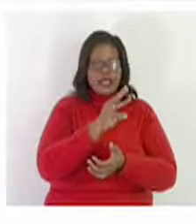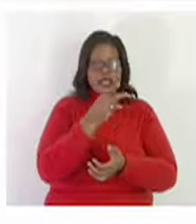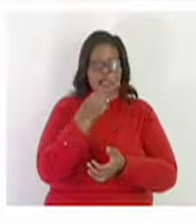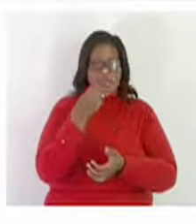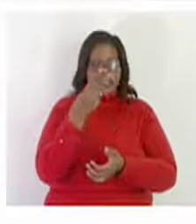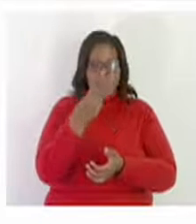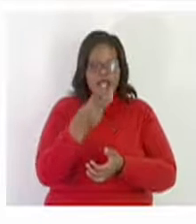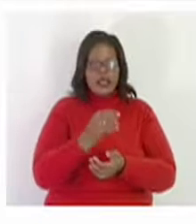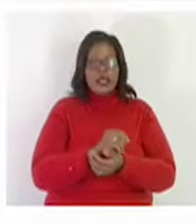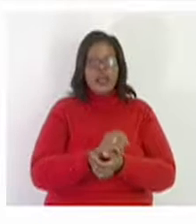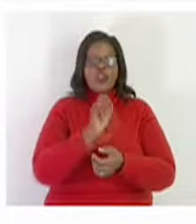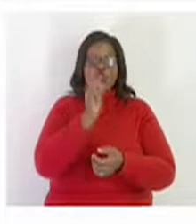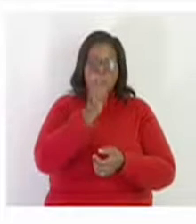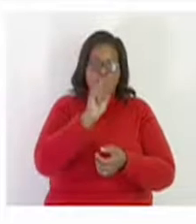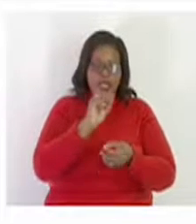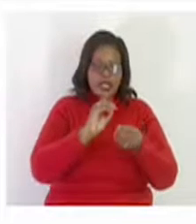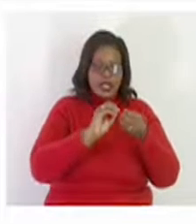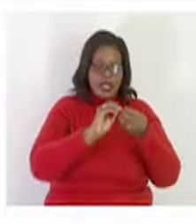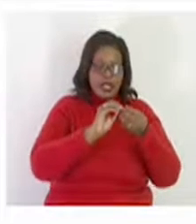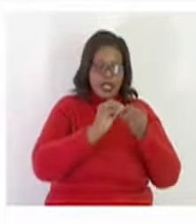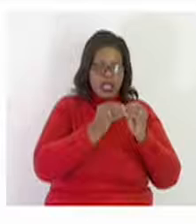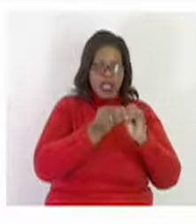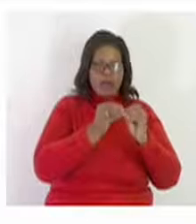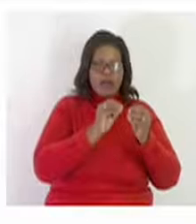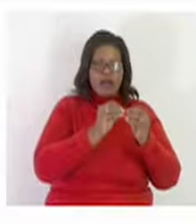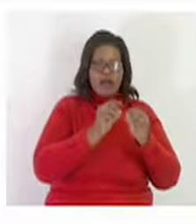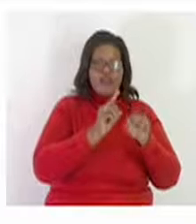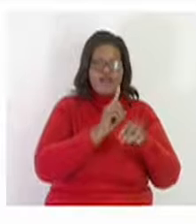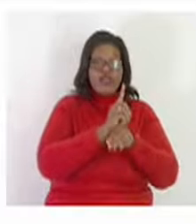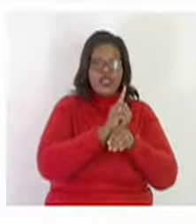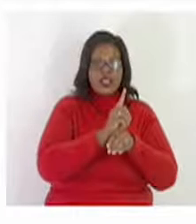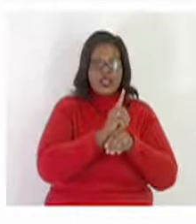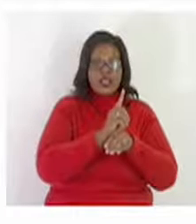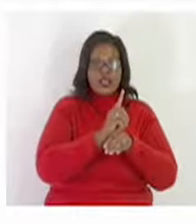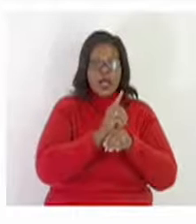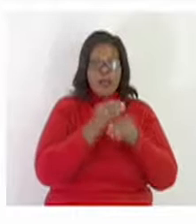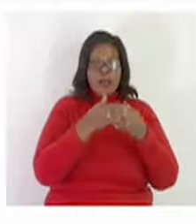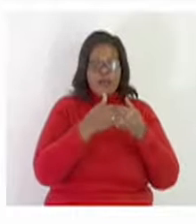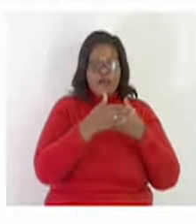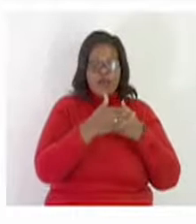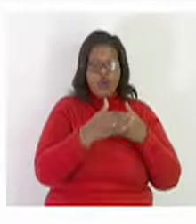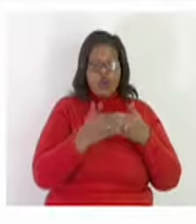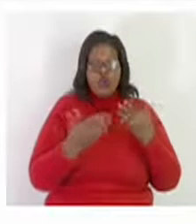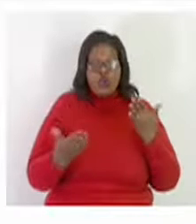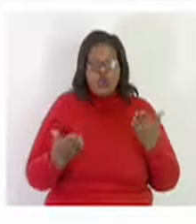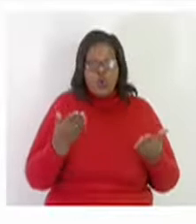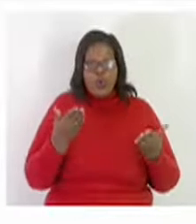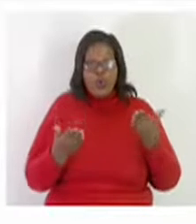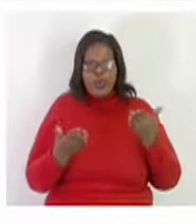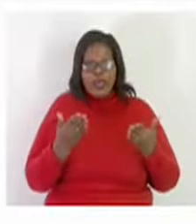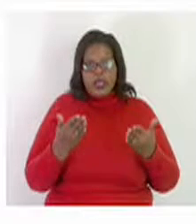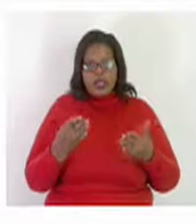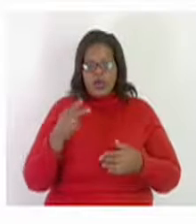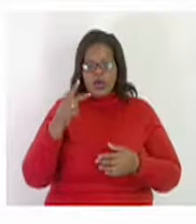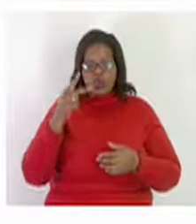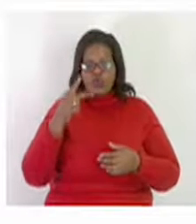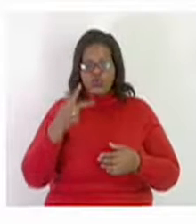23,063. You must write that in numeric so that you can compare that